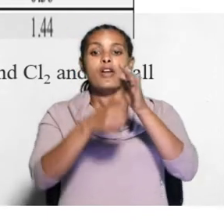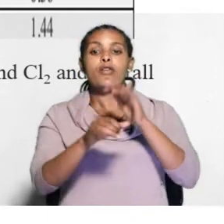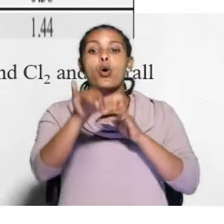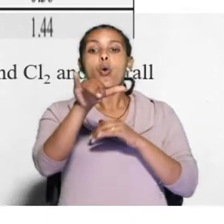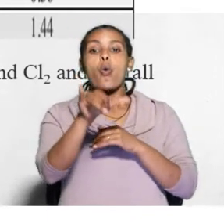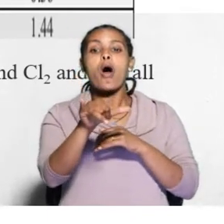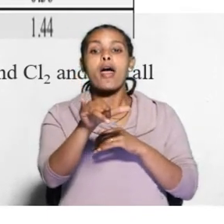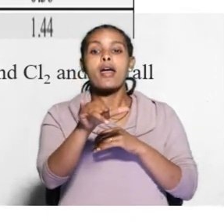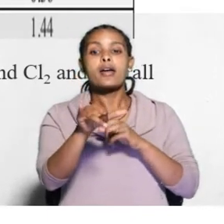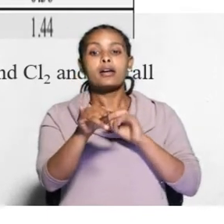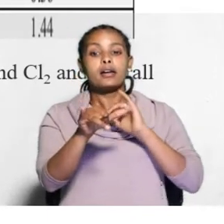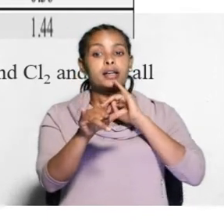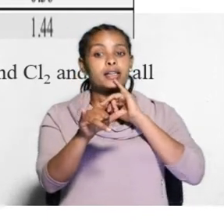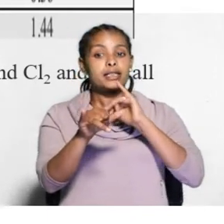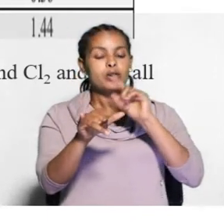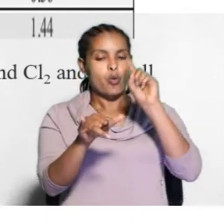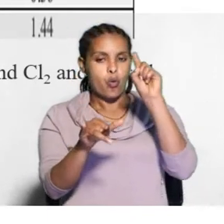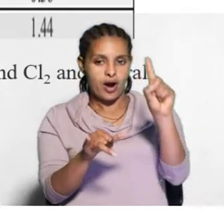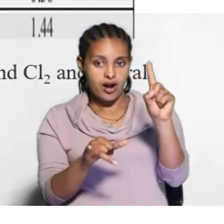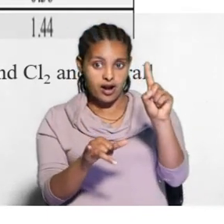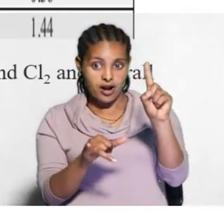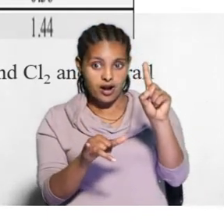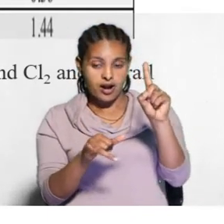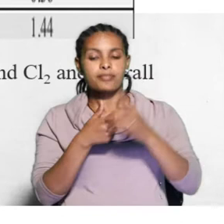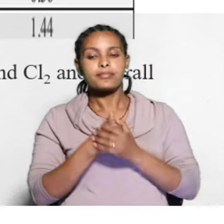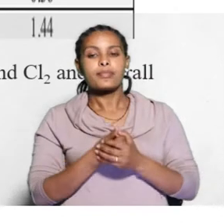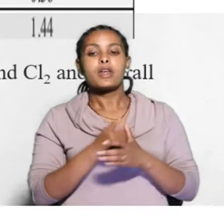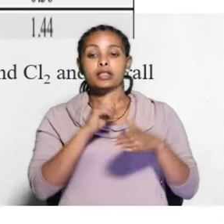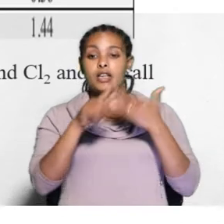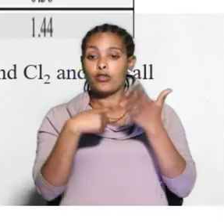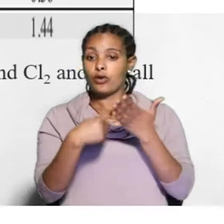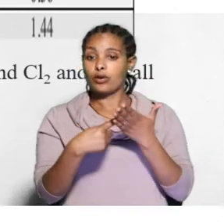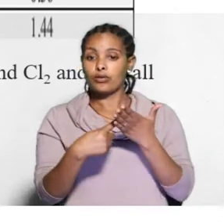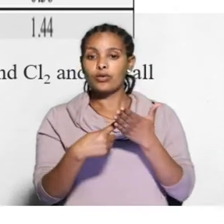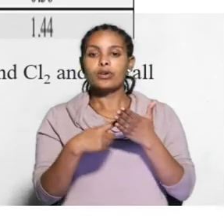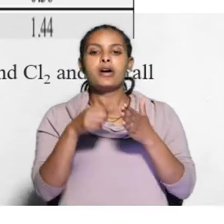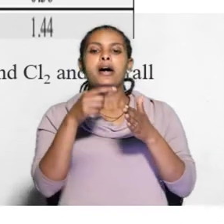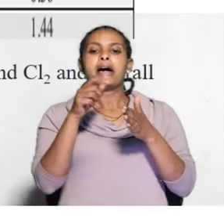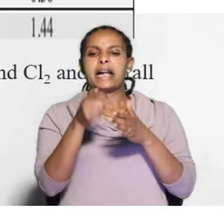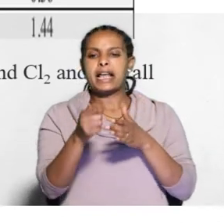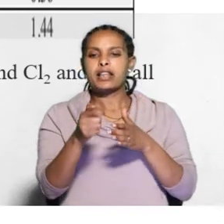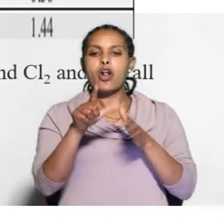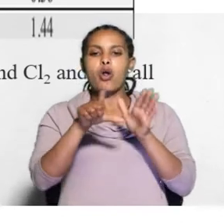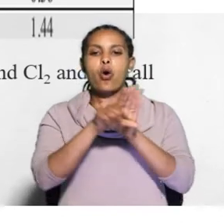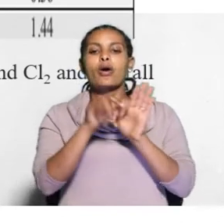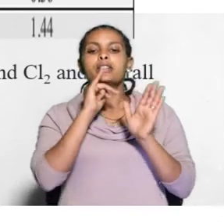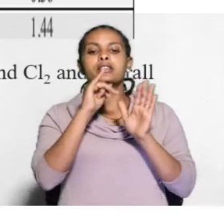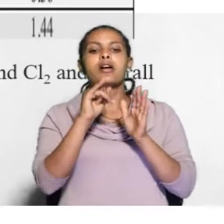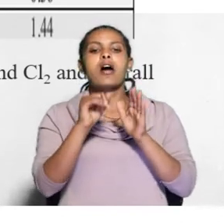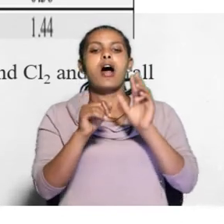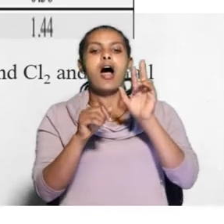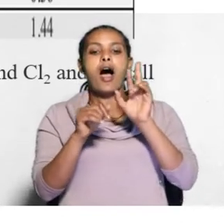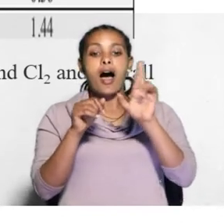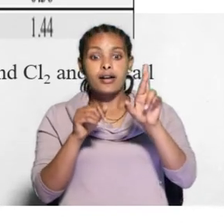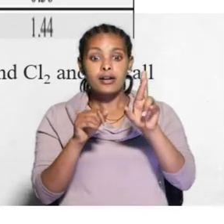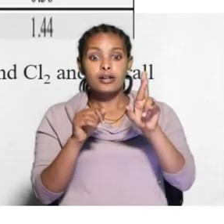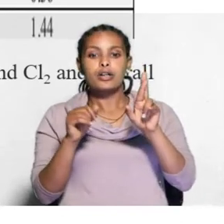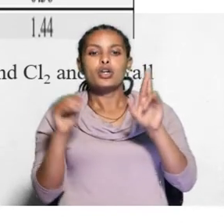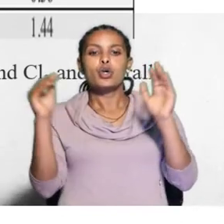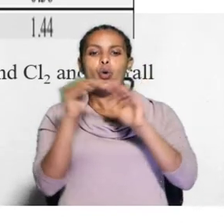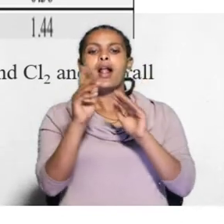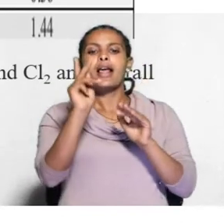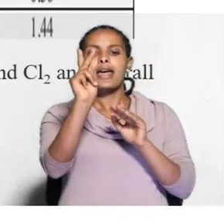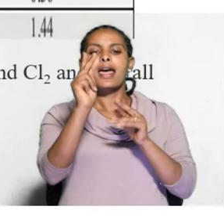one is one therefore the rat law for this reaction is r equal k